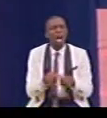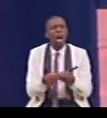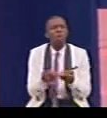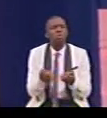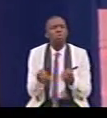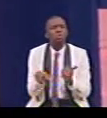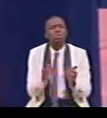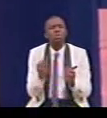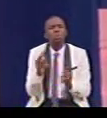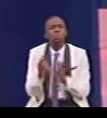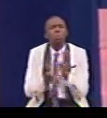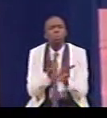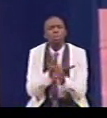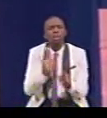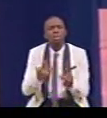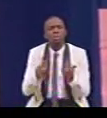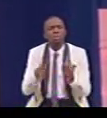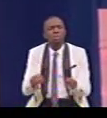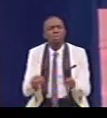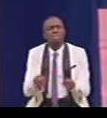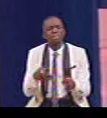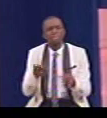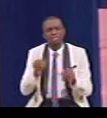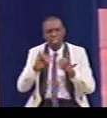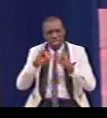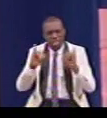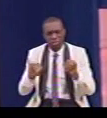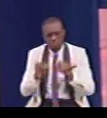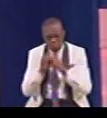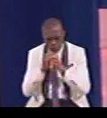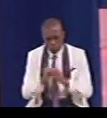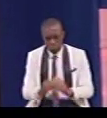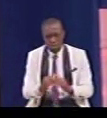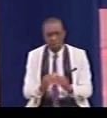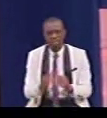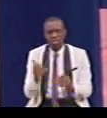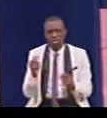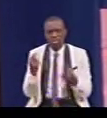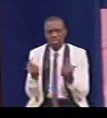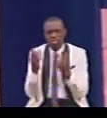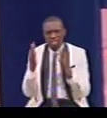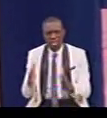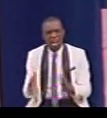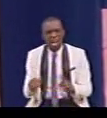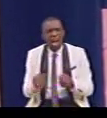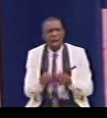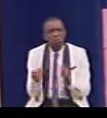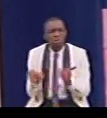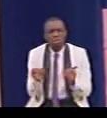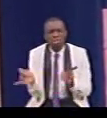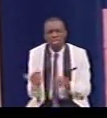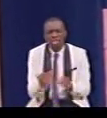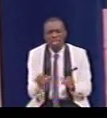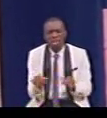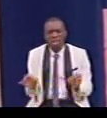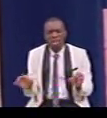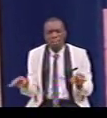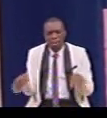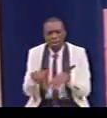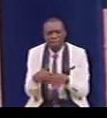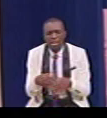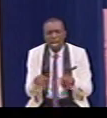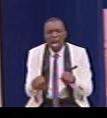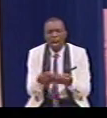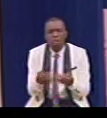the unbelievers they had all worshipers how do they do this how do they do they marry really celebrate when they have children